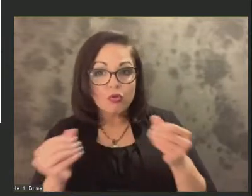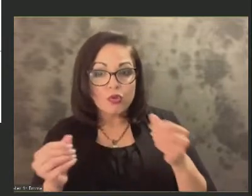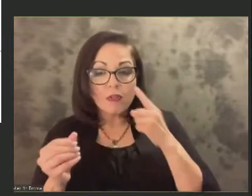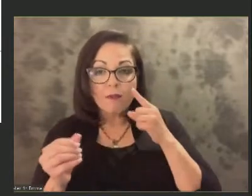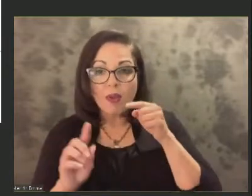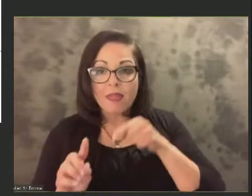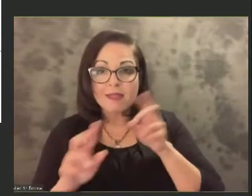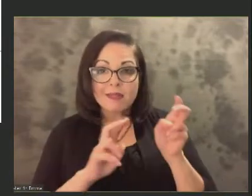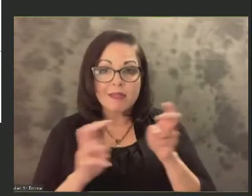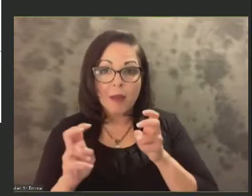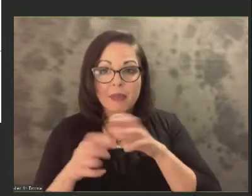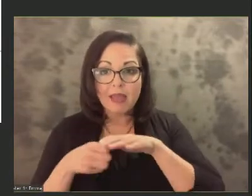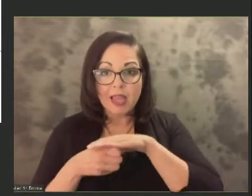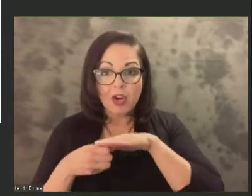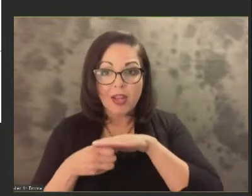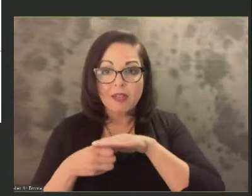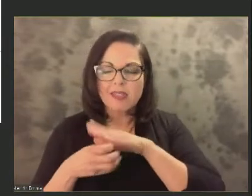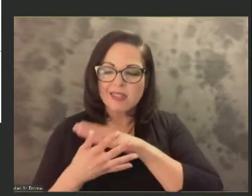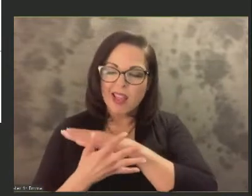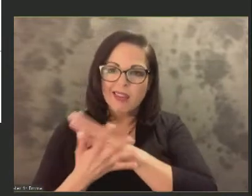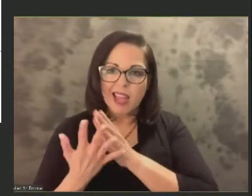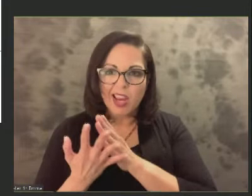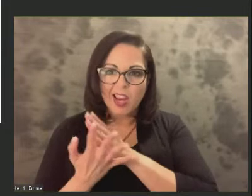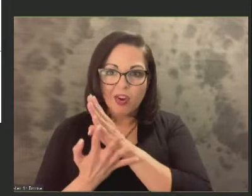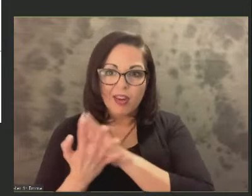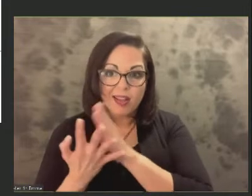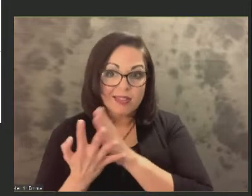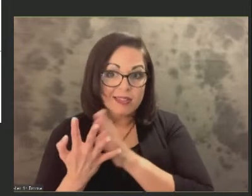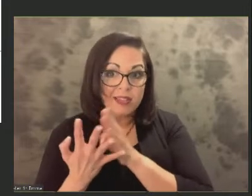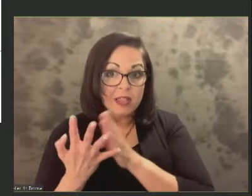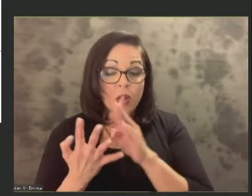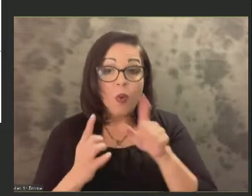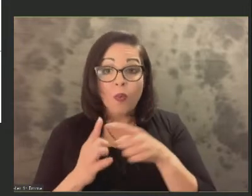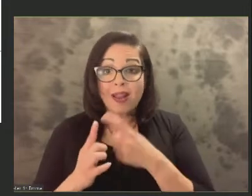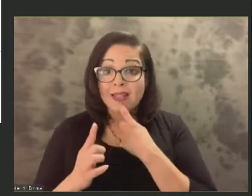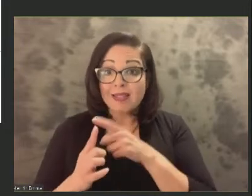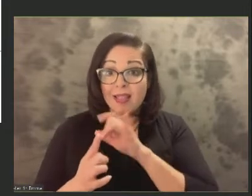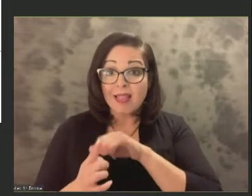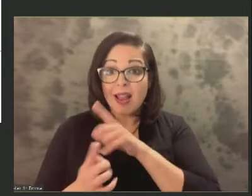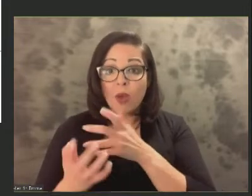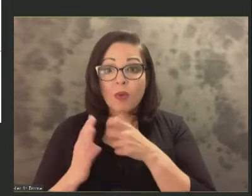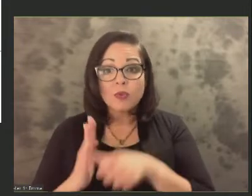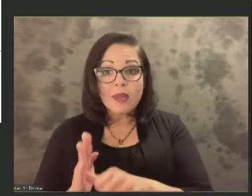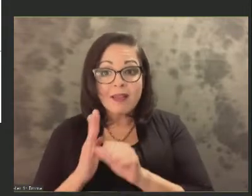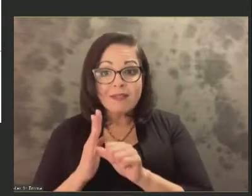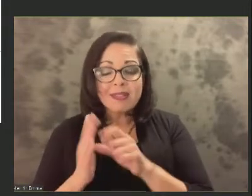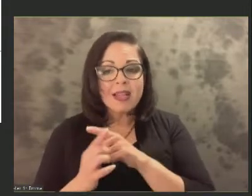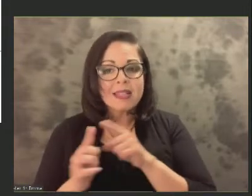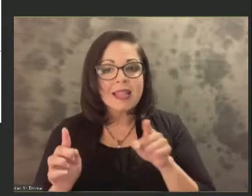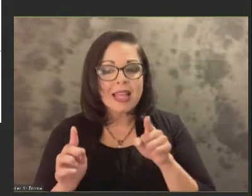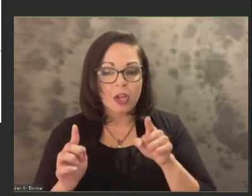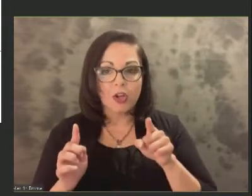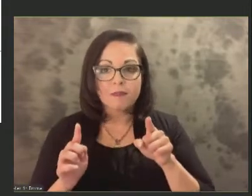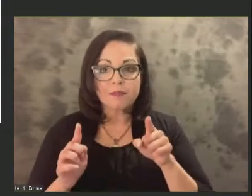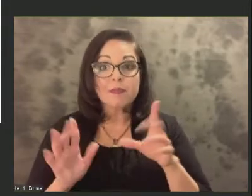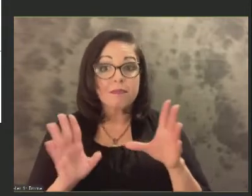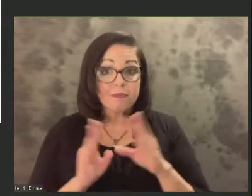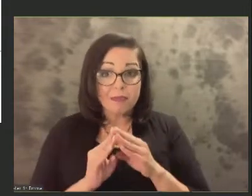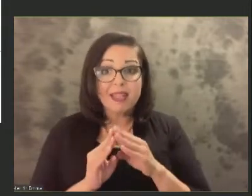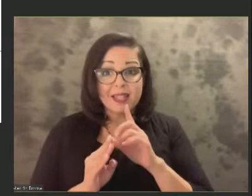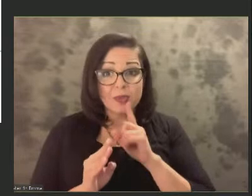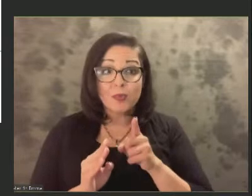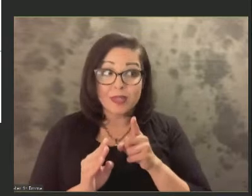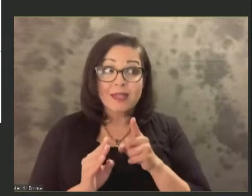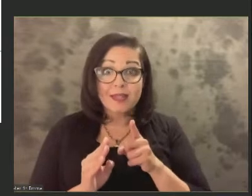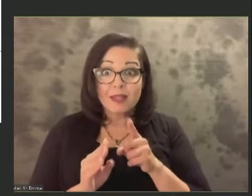area. When I said that they met, I just wanted to emphasize that their meeting was really